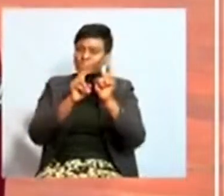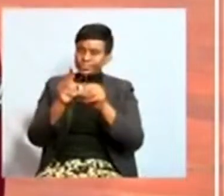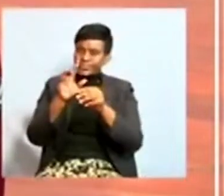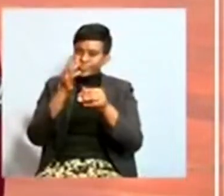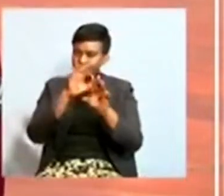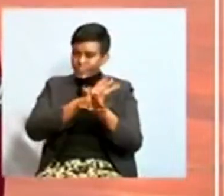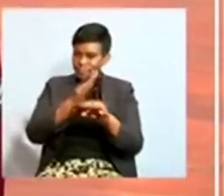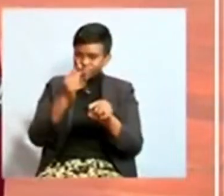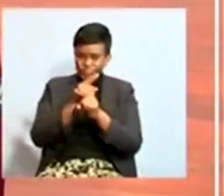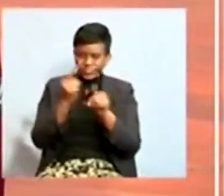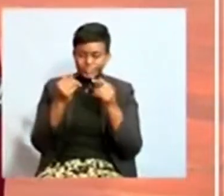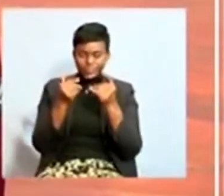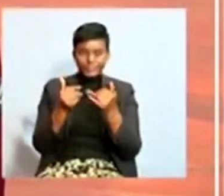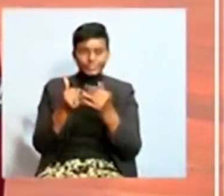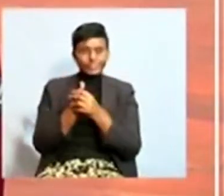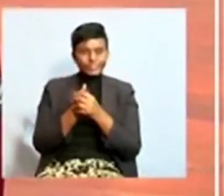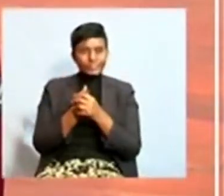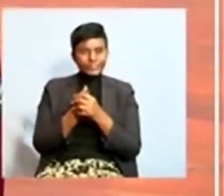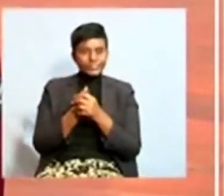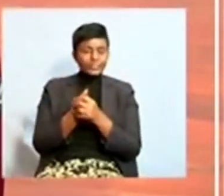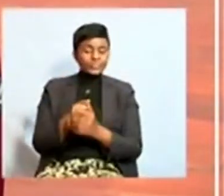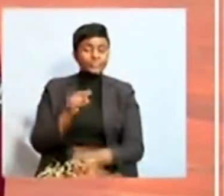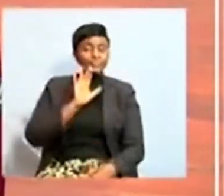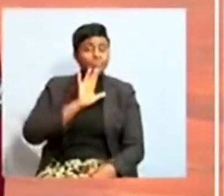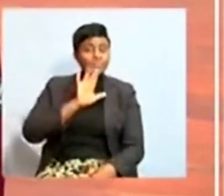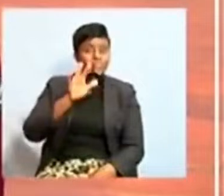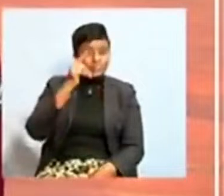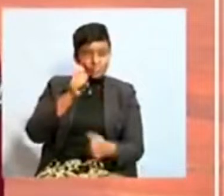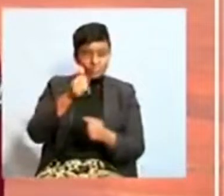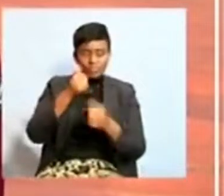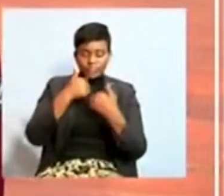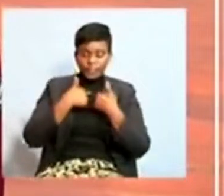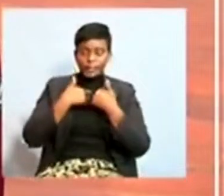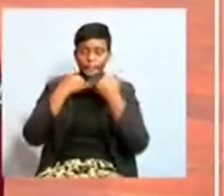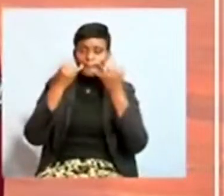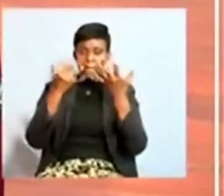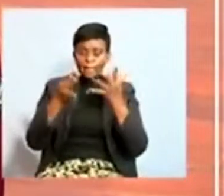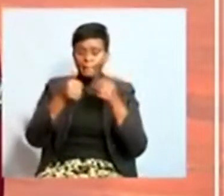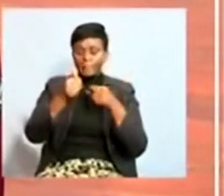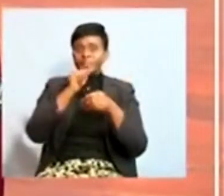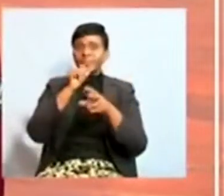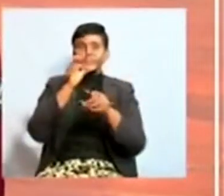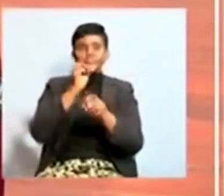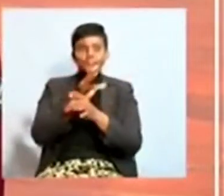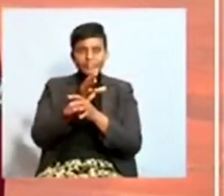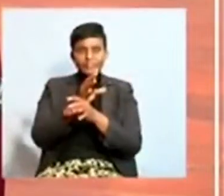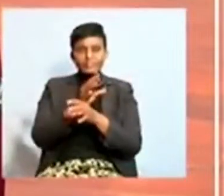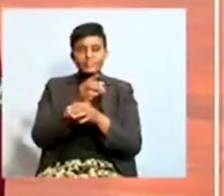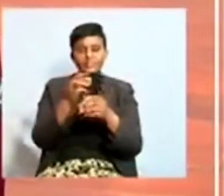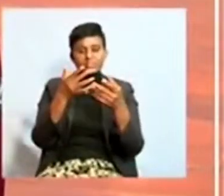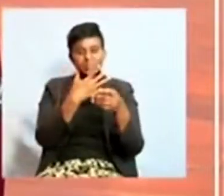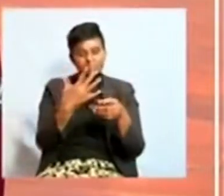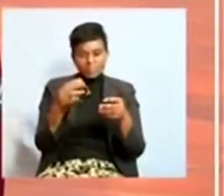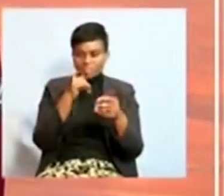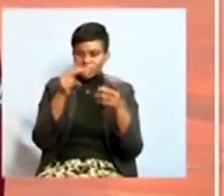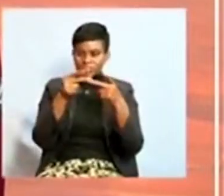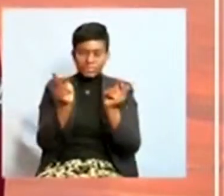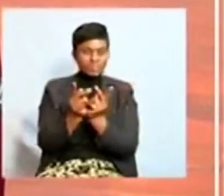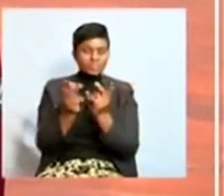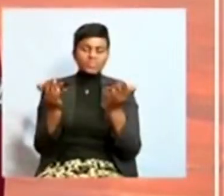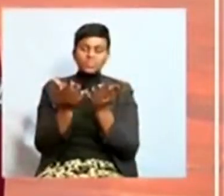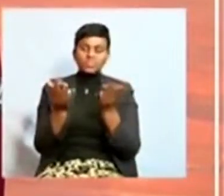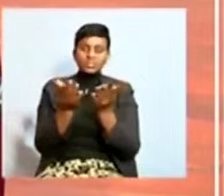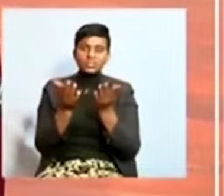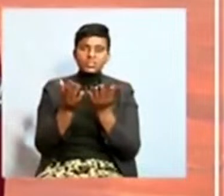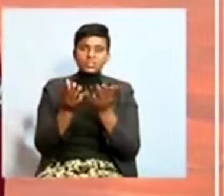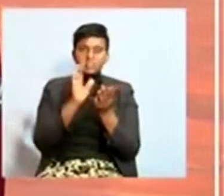now, is it your, because you have just confirmed that you are not ready, all those things are not in position,